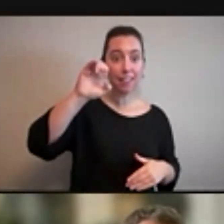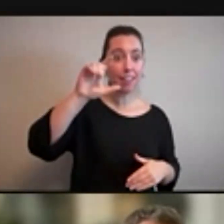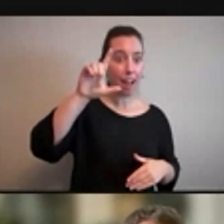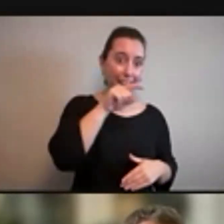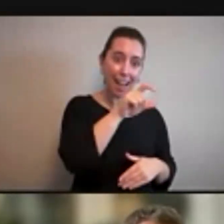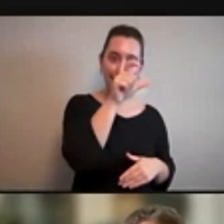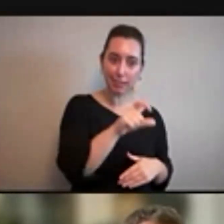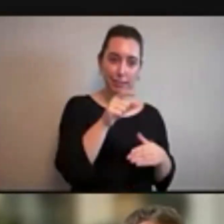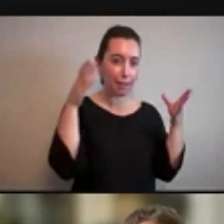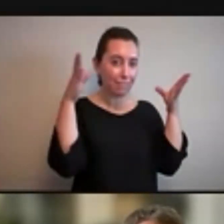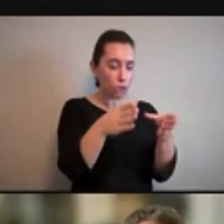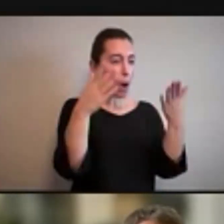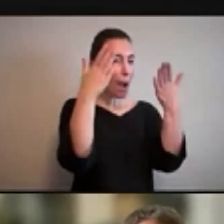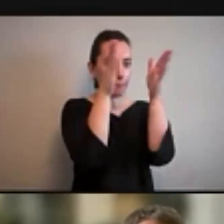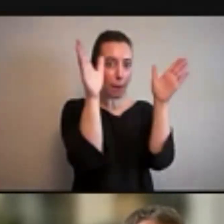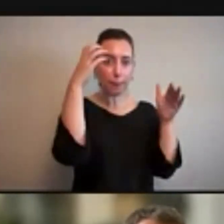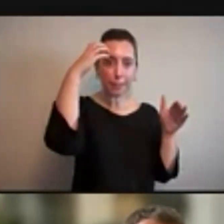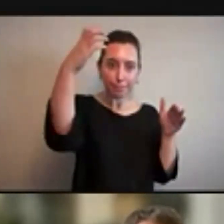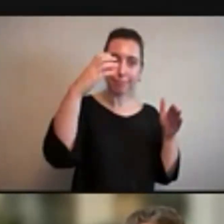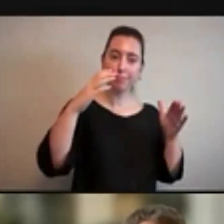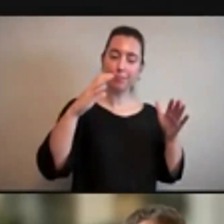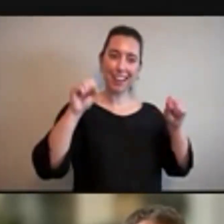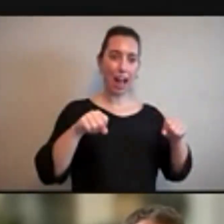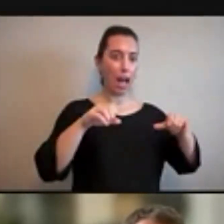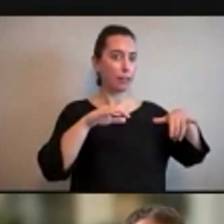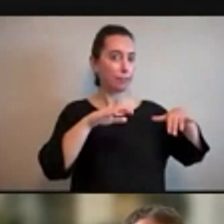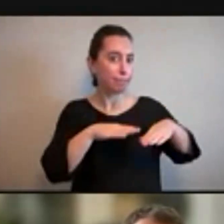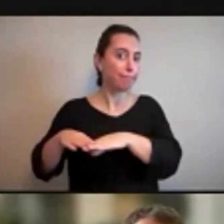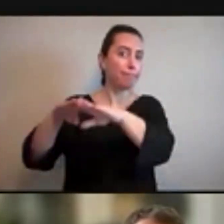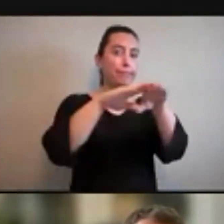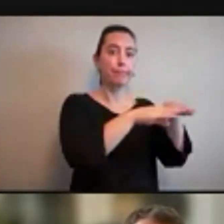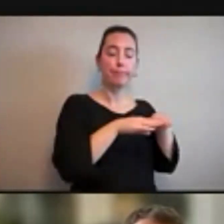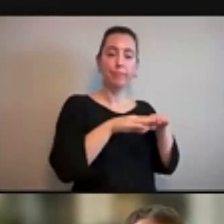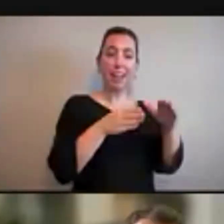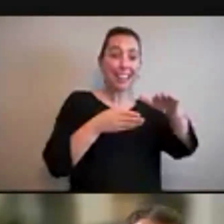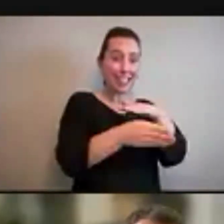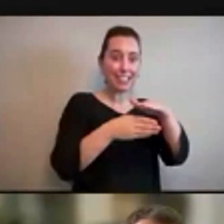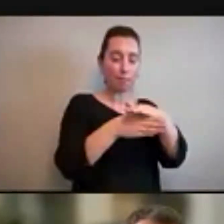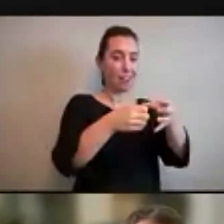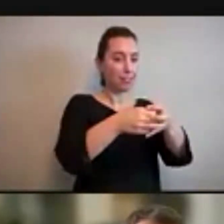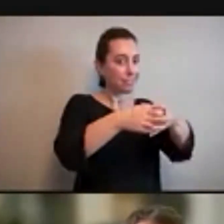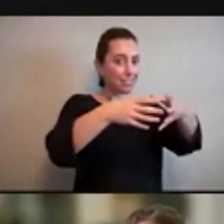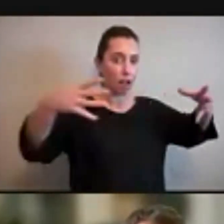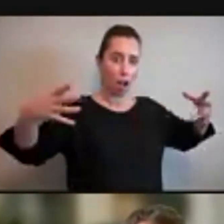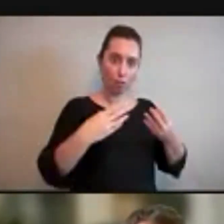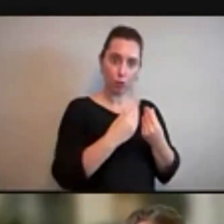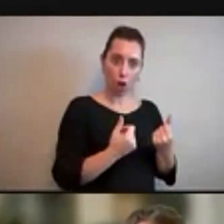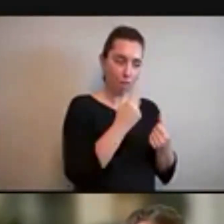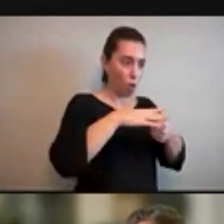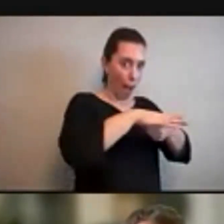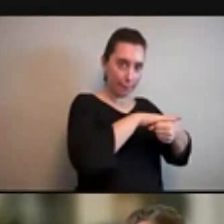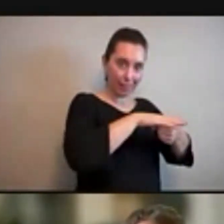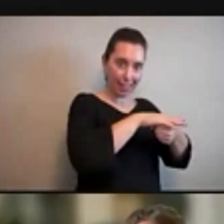sector bodies can use by using the same, really making sure that you scale accessibility by kind of solving it at one place and then